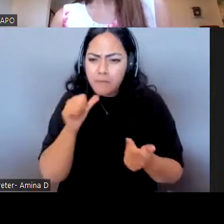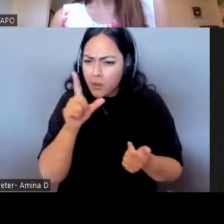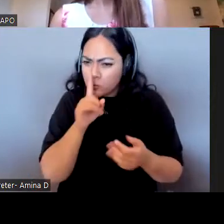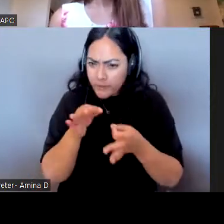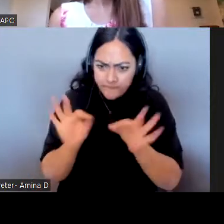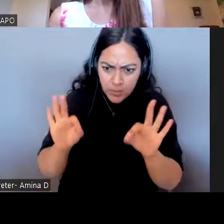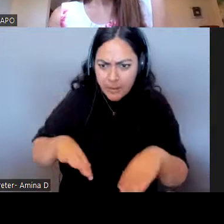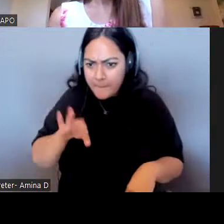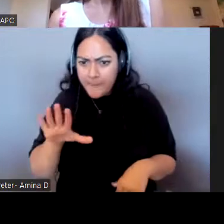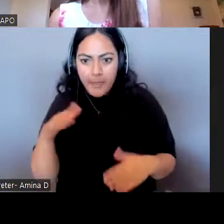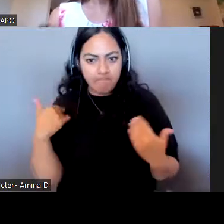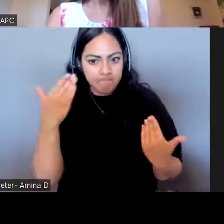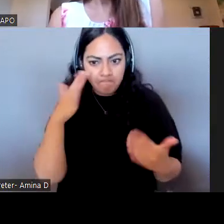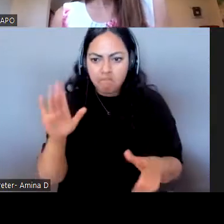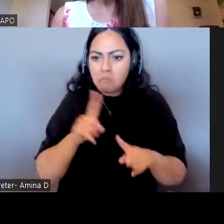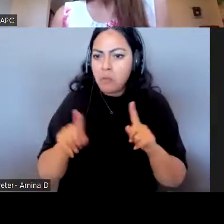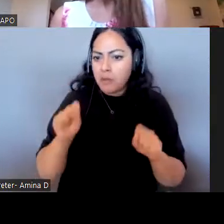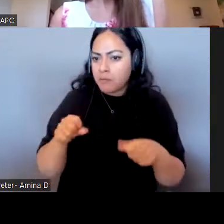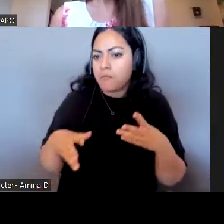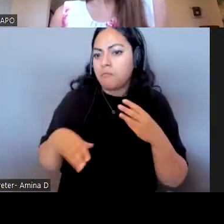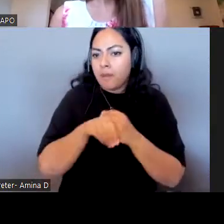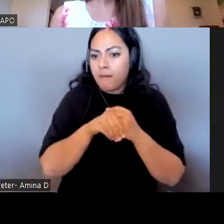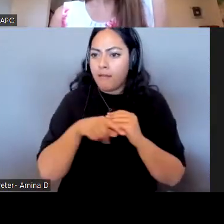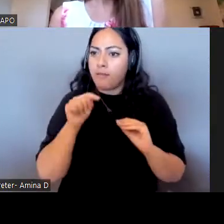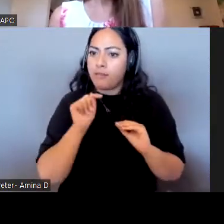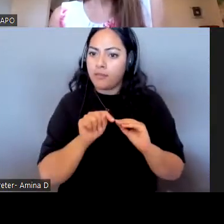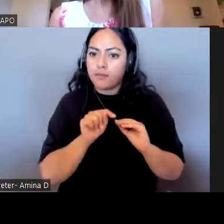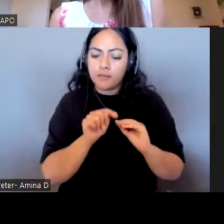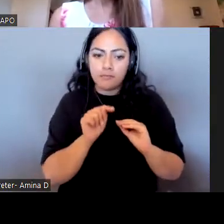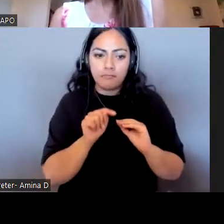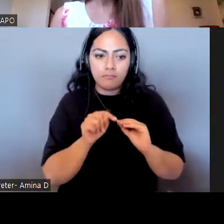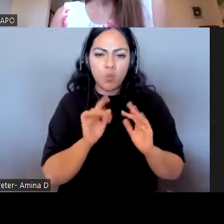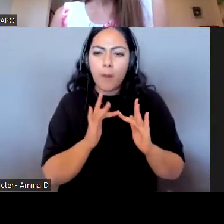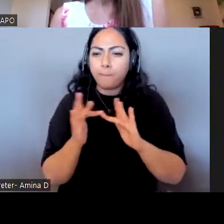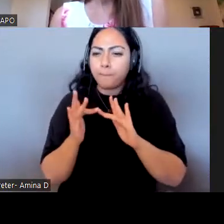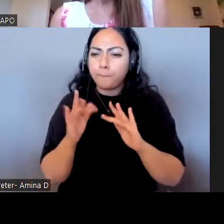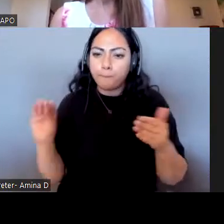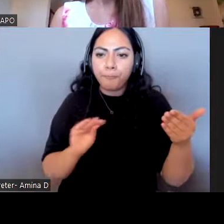but that'd be something that we can add to the website, just